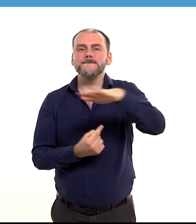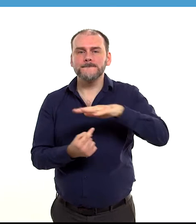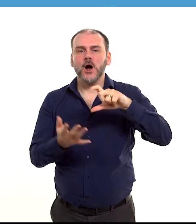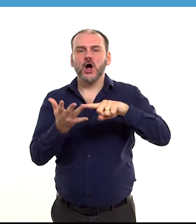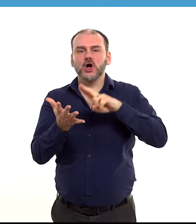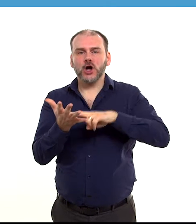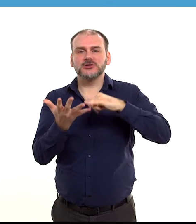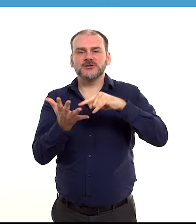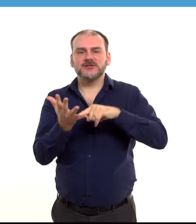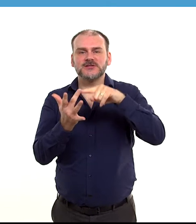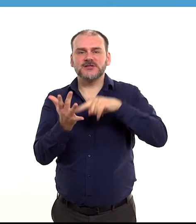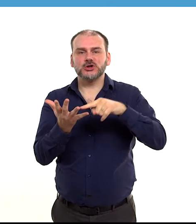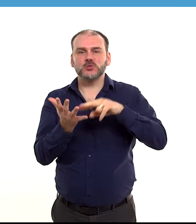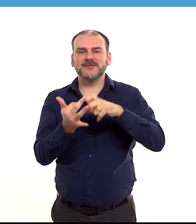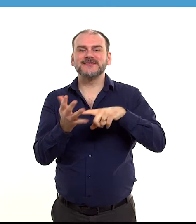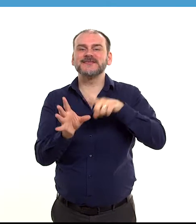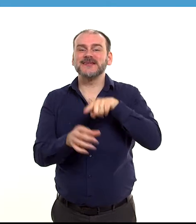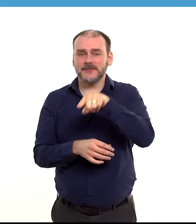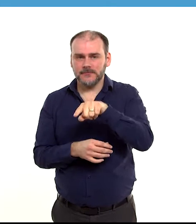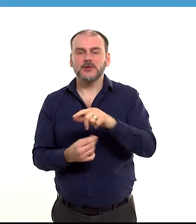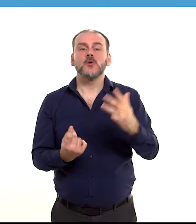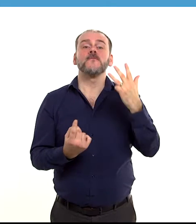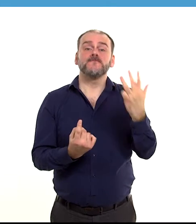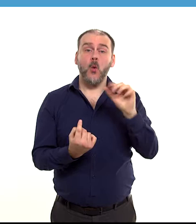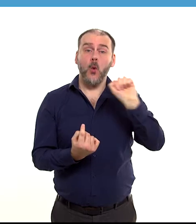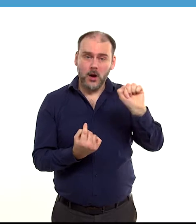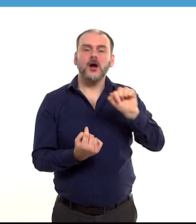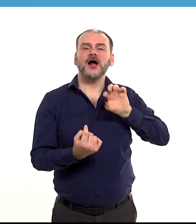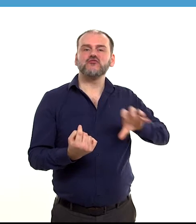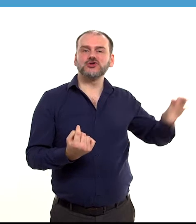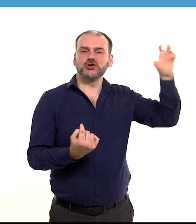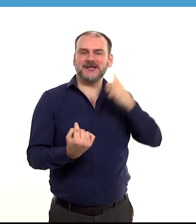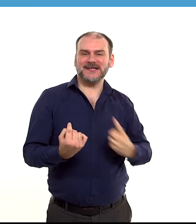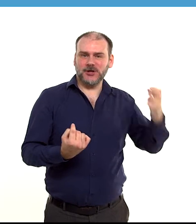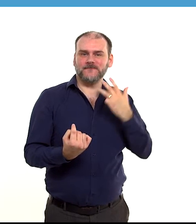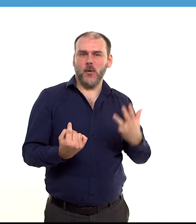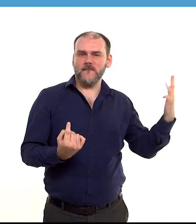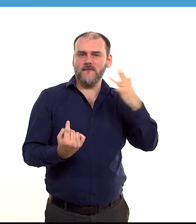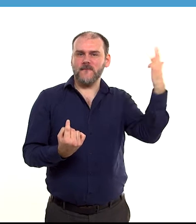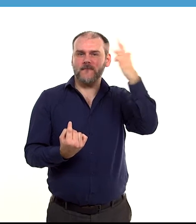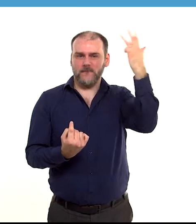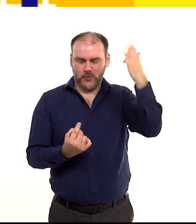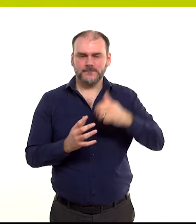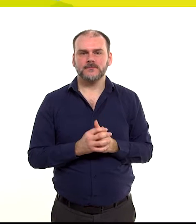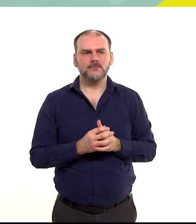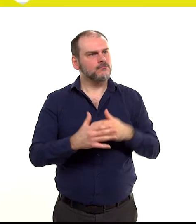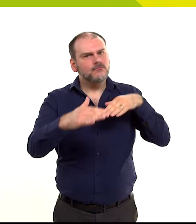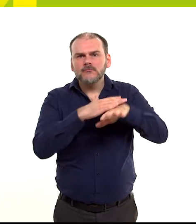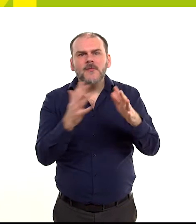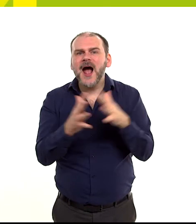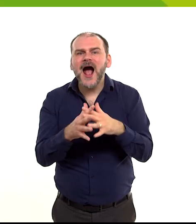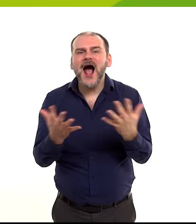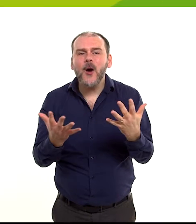Assembly, 1 member representing their local area, called a constituency, and 4 regional members. So how are they chosen?